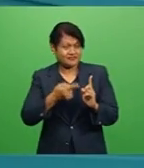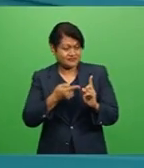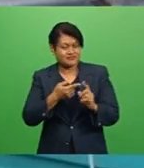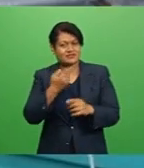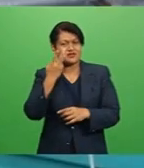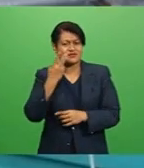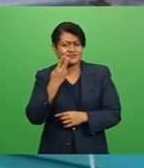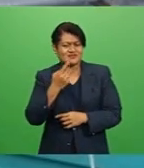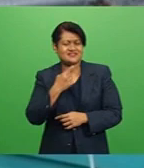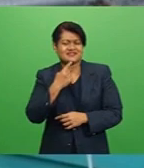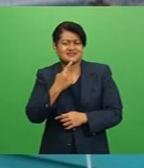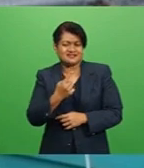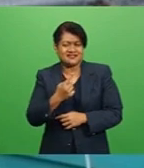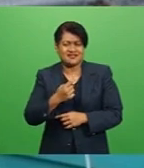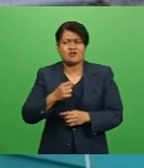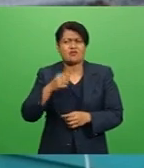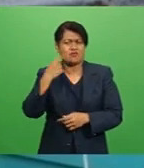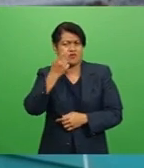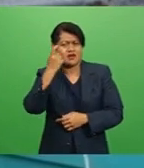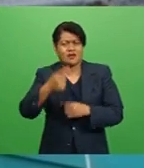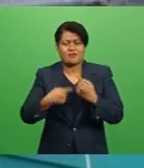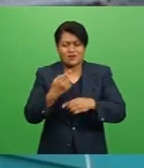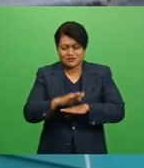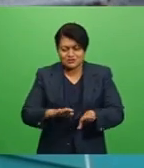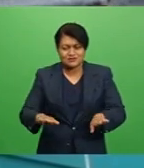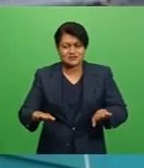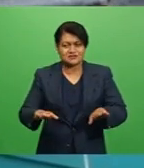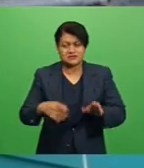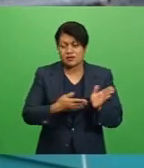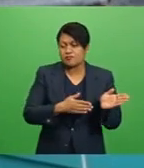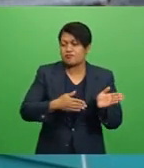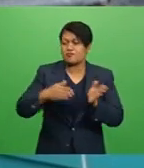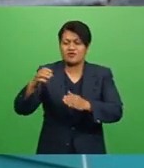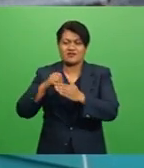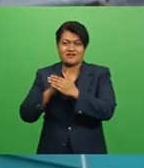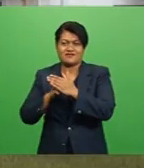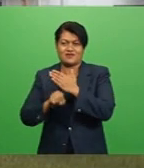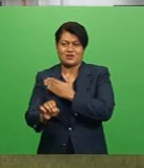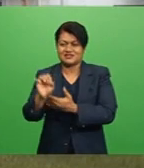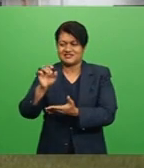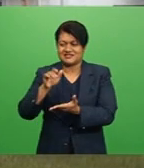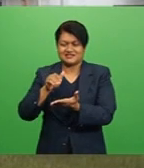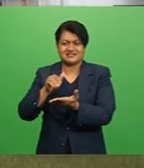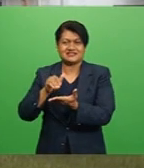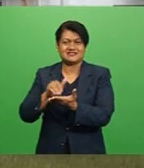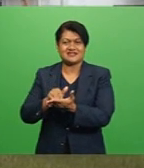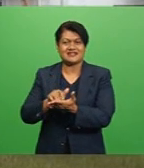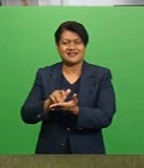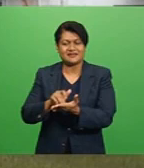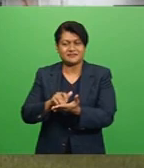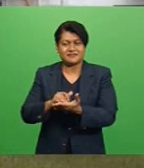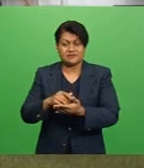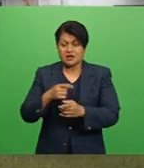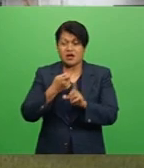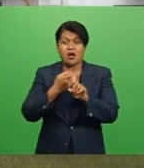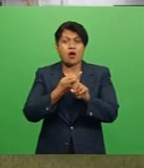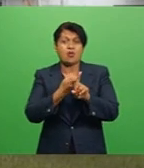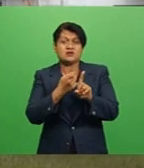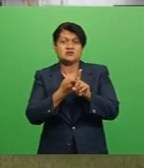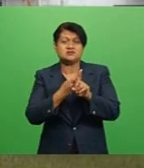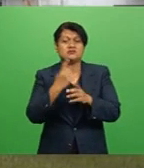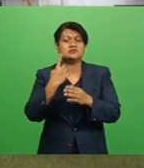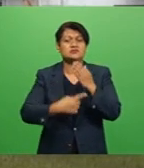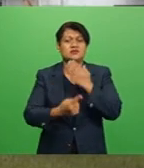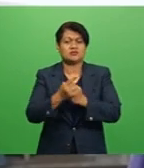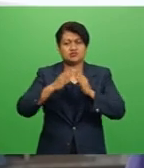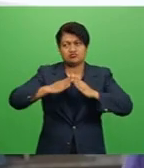her kids and keeping safety in mind, they moved into an evacuation center. Our kitchen was blown away and the roof